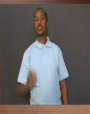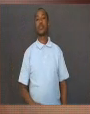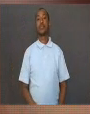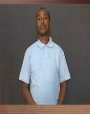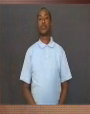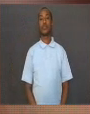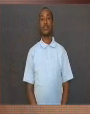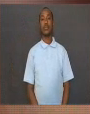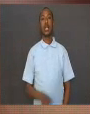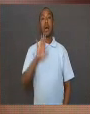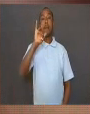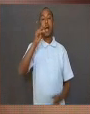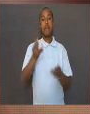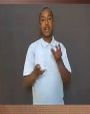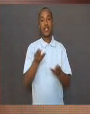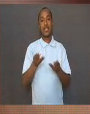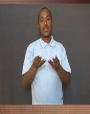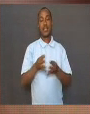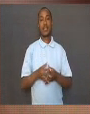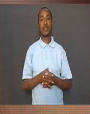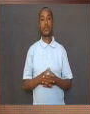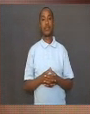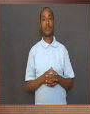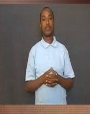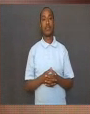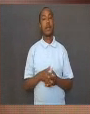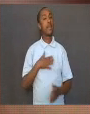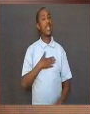19.8% oxygen by mass.